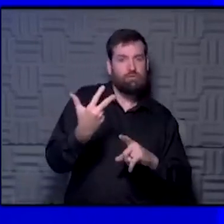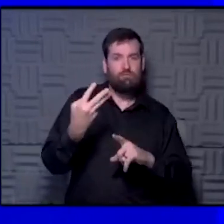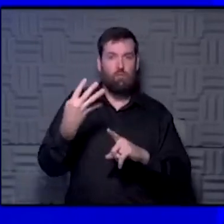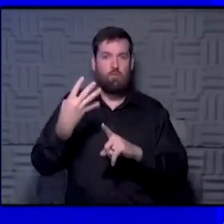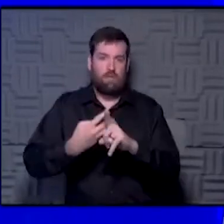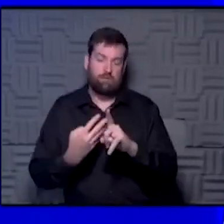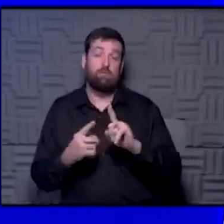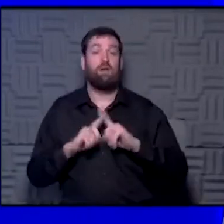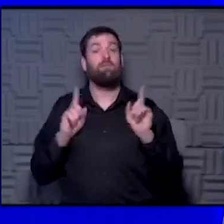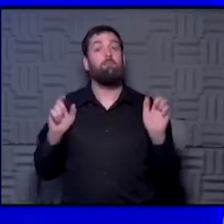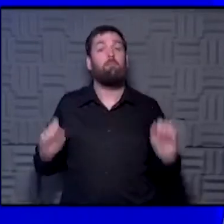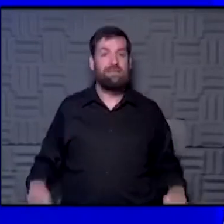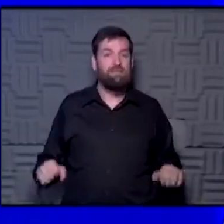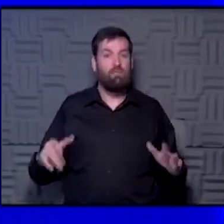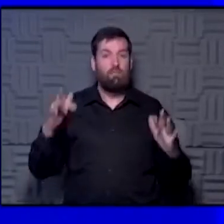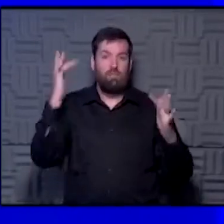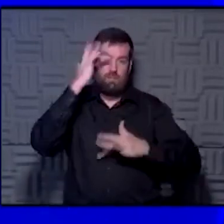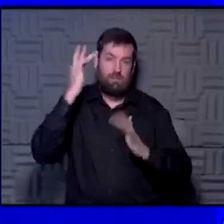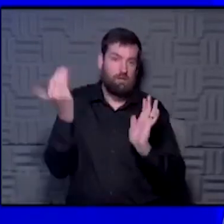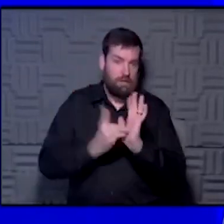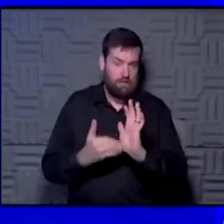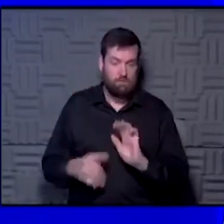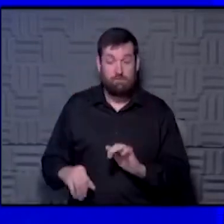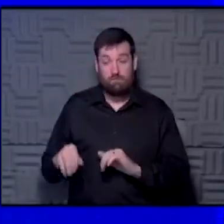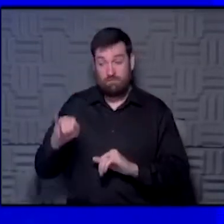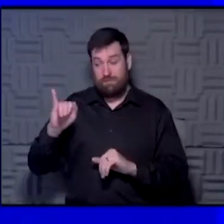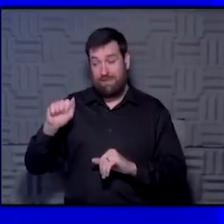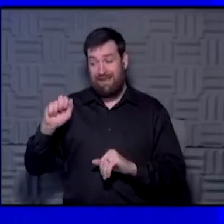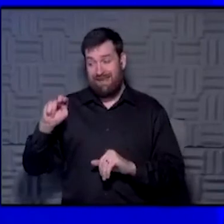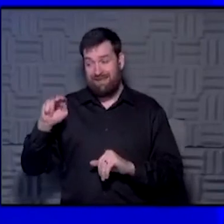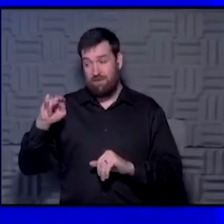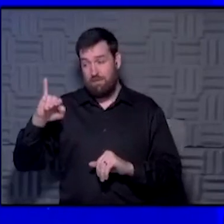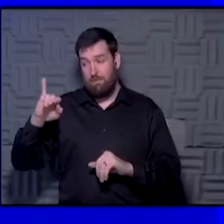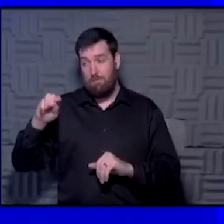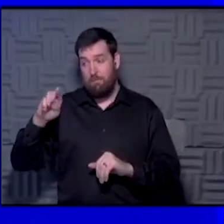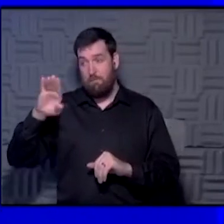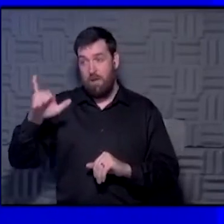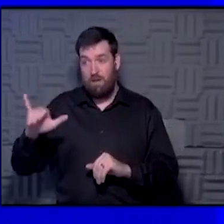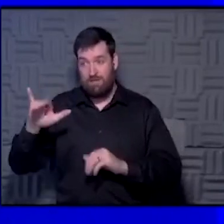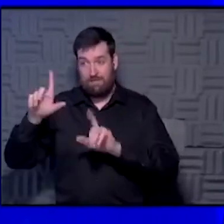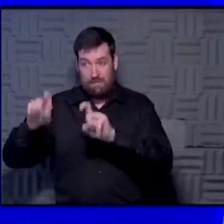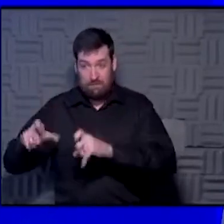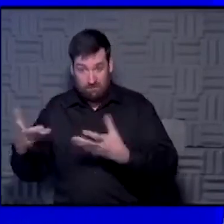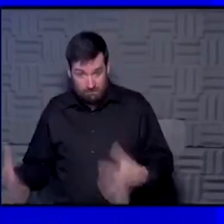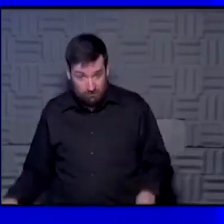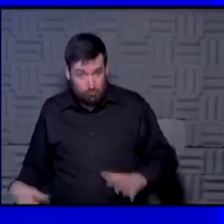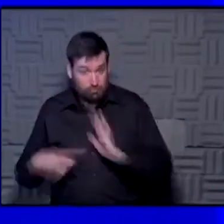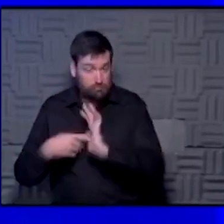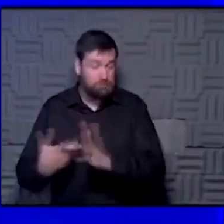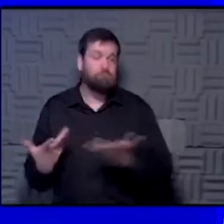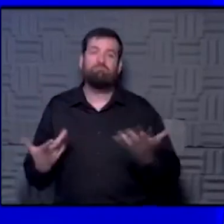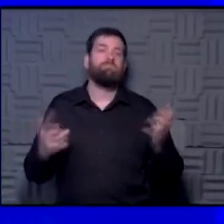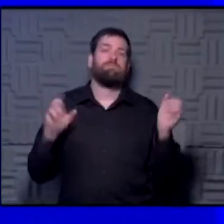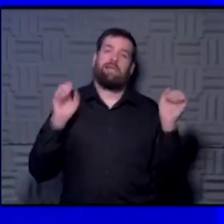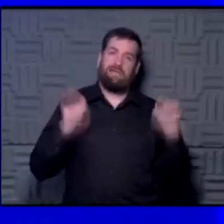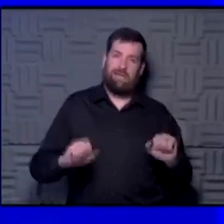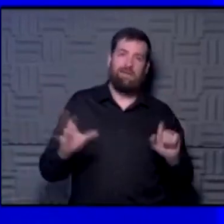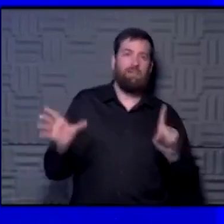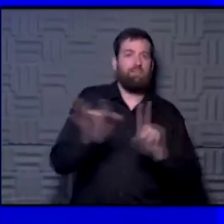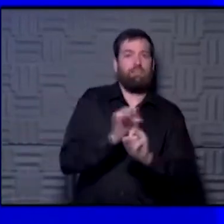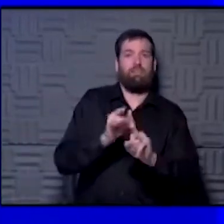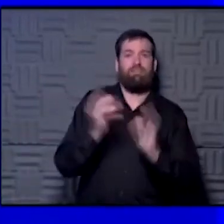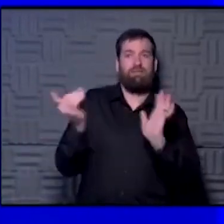of reinfection. So even if you get an antibody test, was that going to be on your immunity passport saying that you had it? Well, we know you can be reinfected, so I